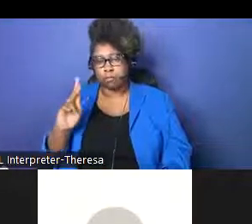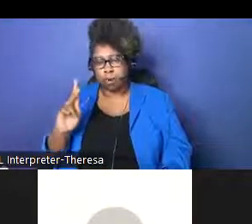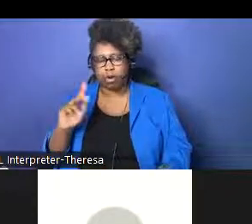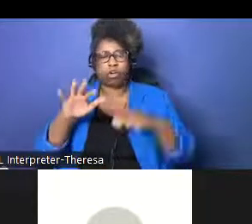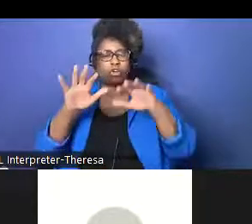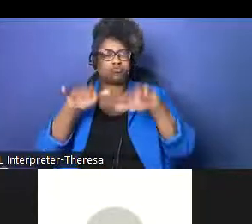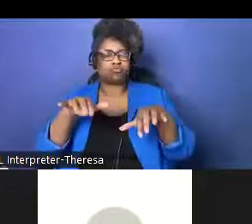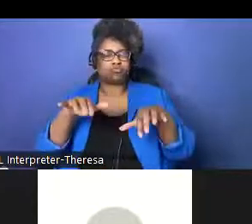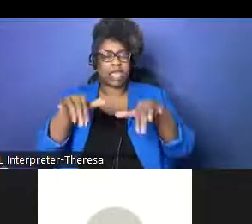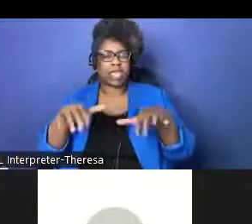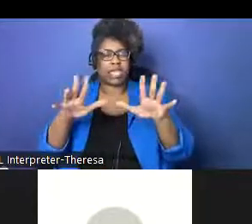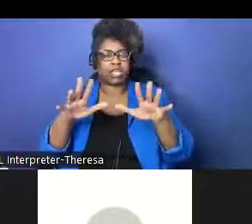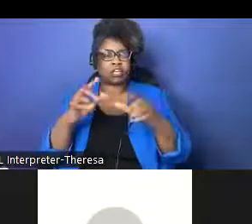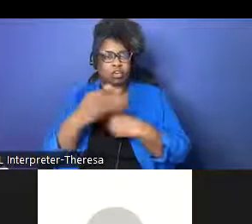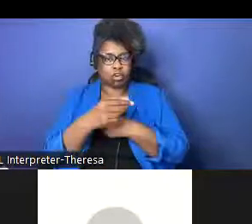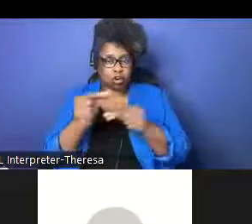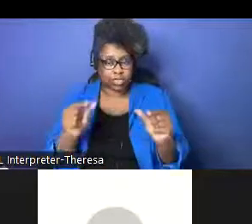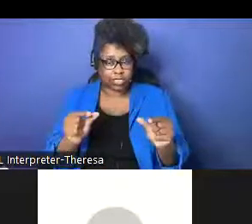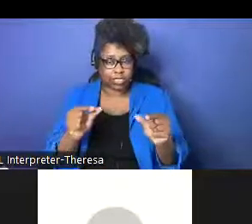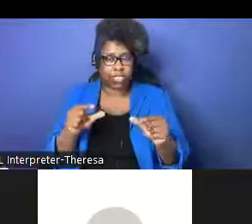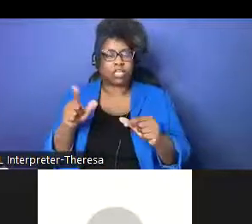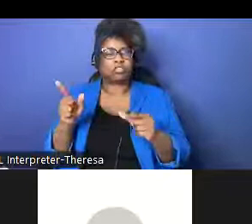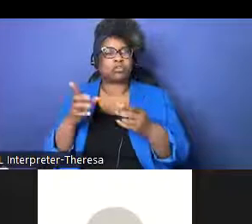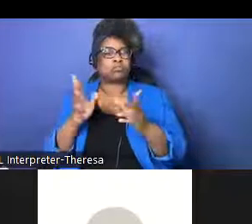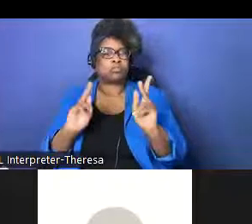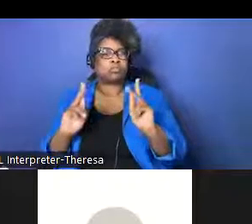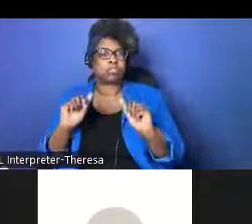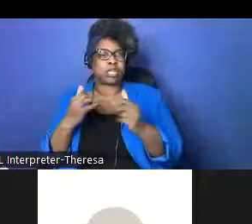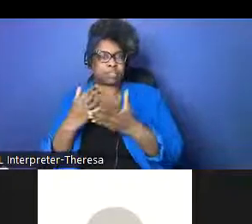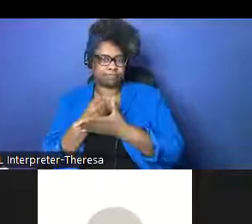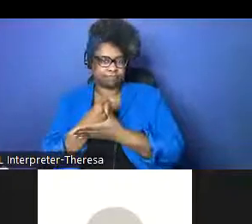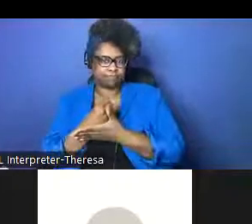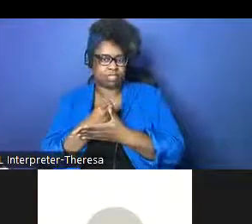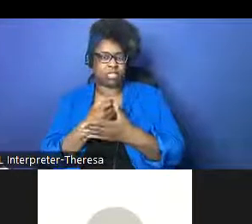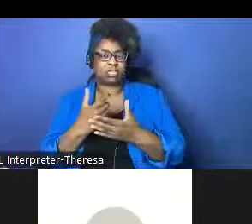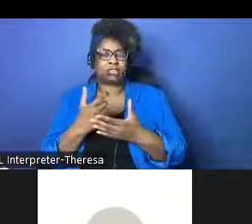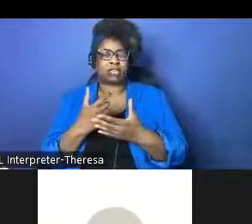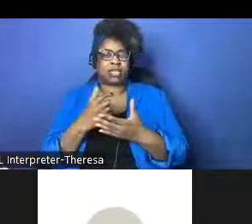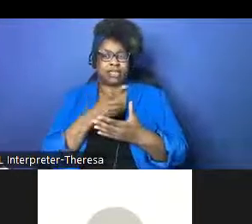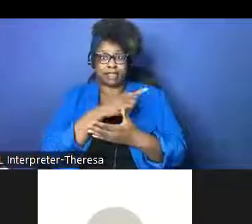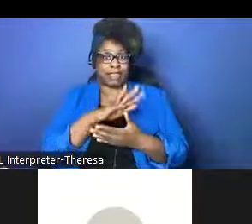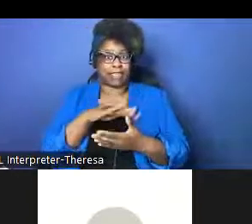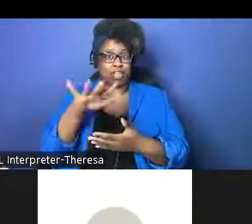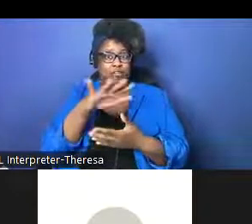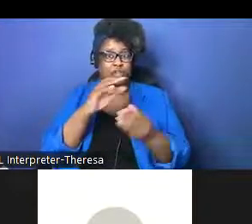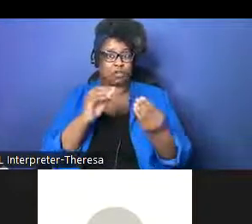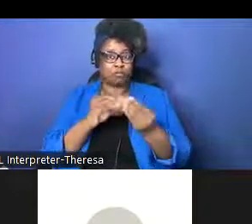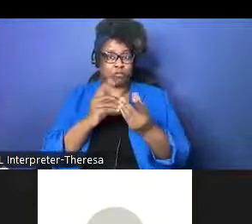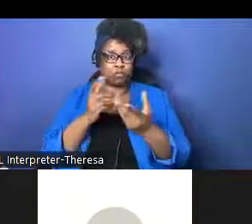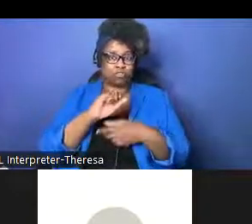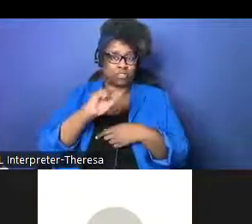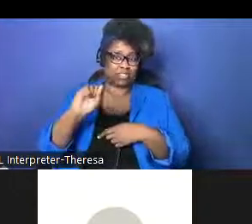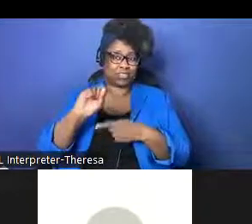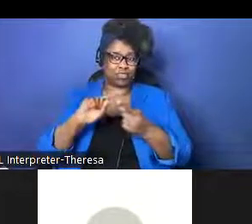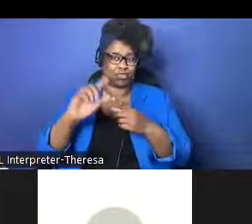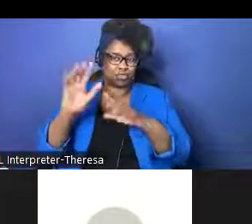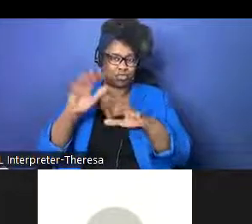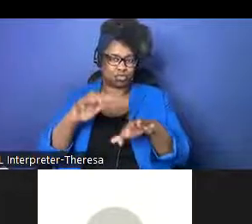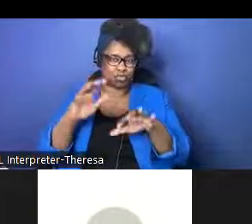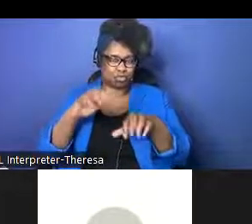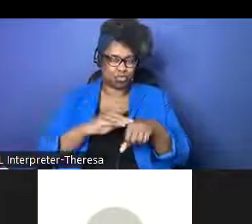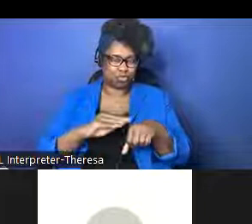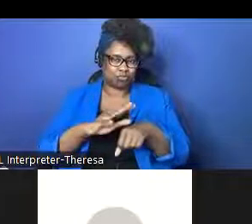utilized by the public, add to the neighborhood resilience, and be co-beneficial for public and private.